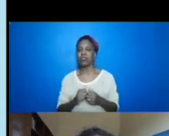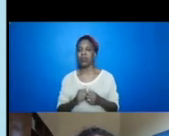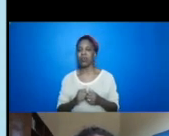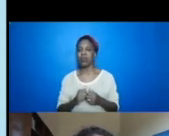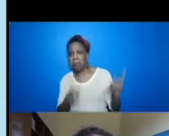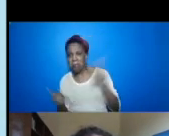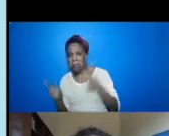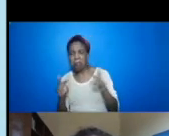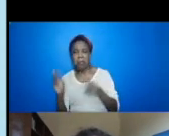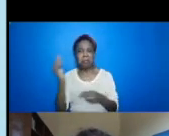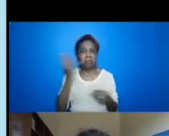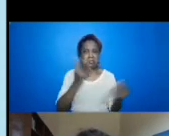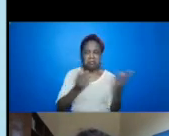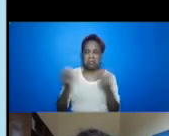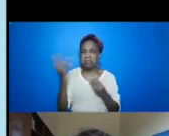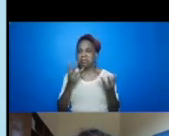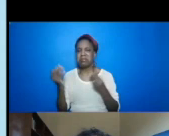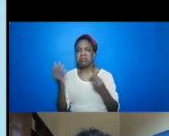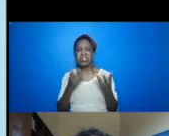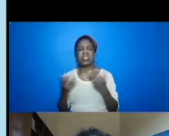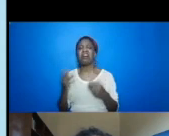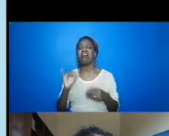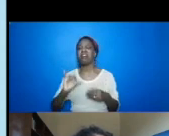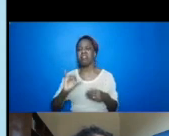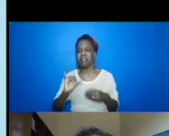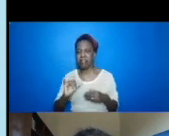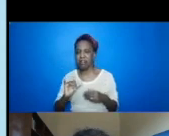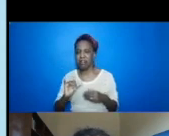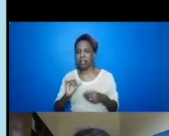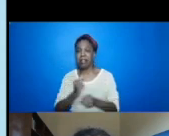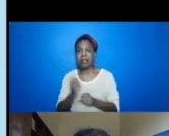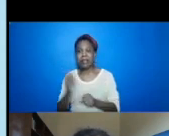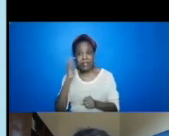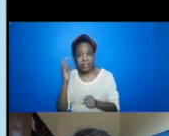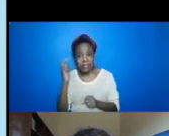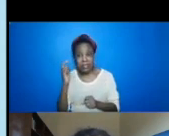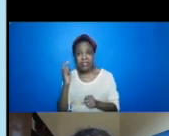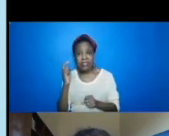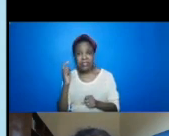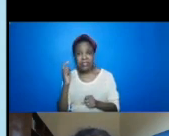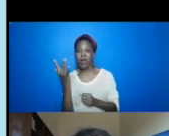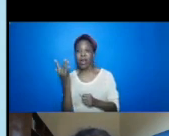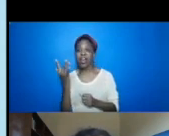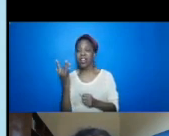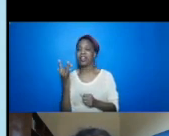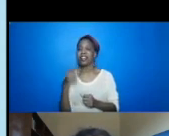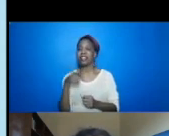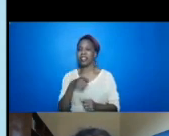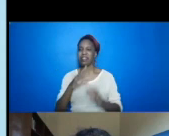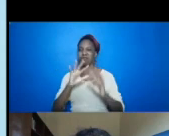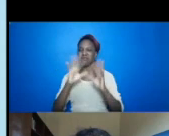making. Sometimes we can't make the same meaning as they can, or we don't recognize and identify the